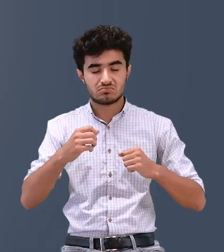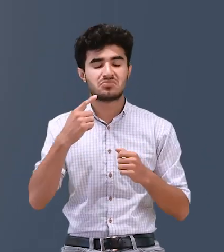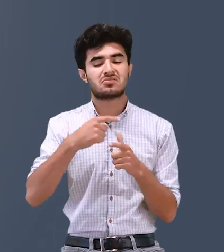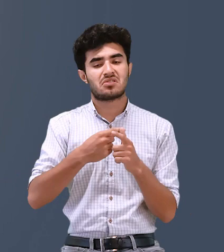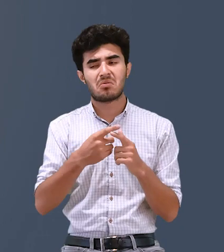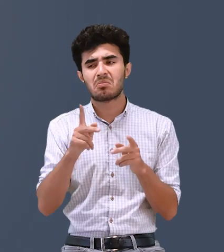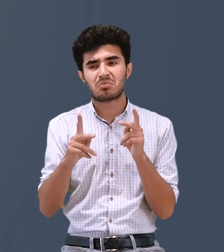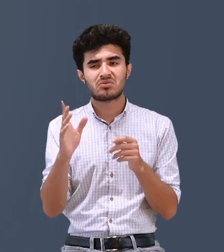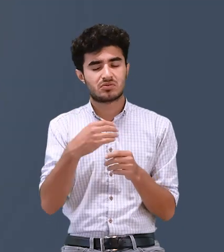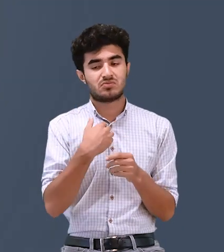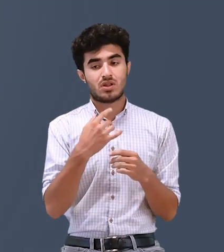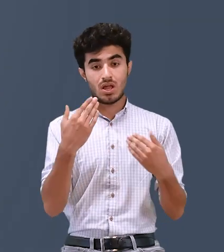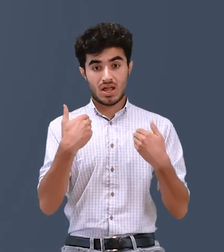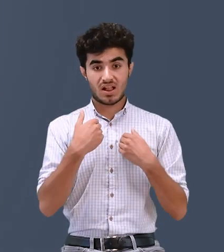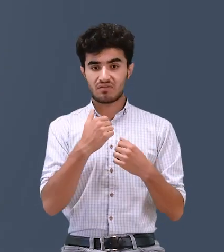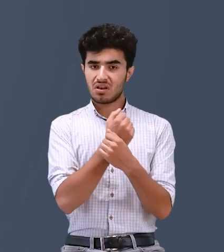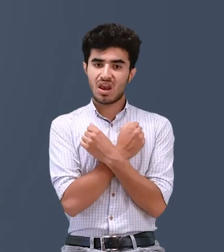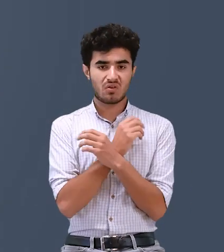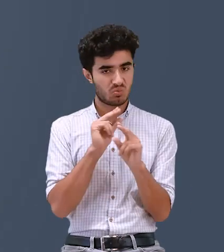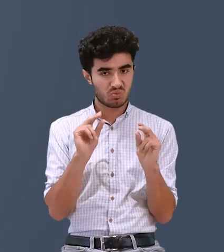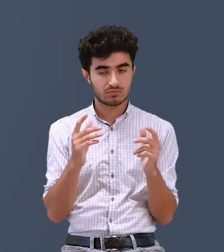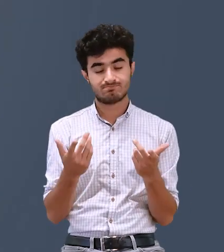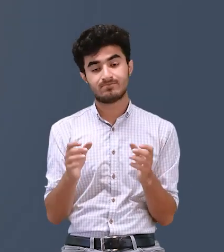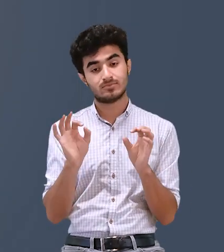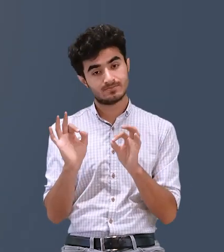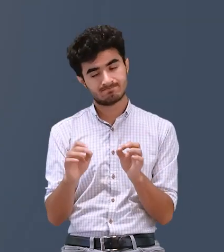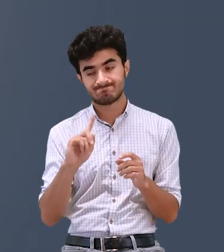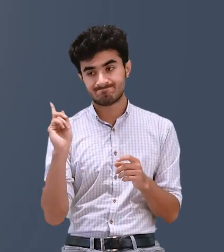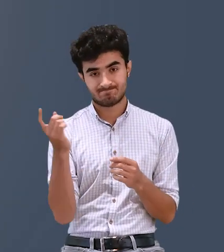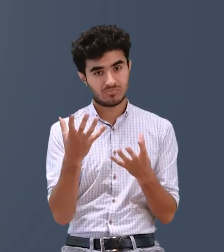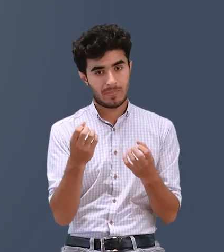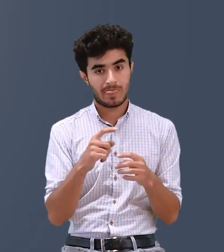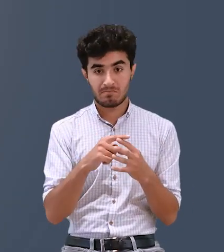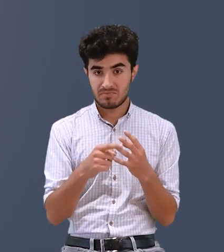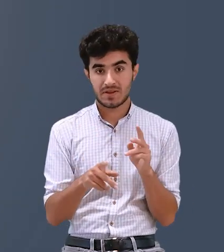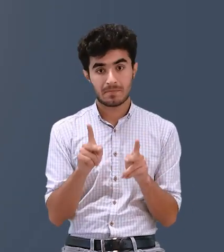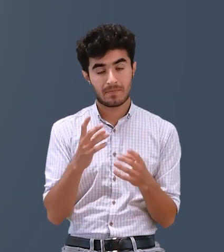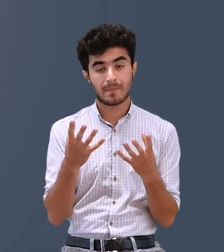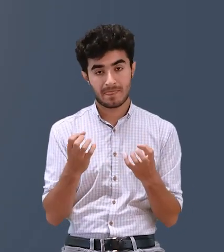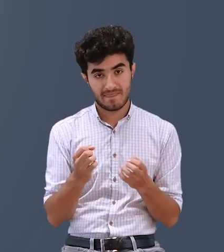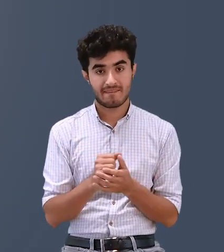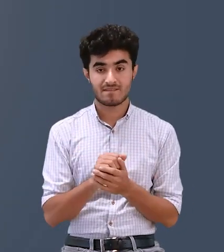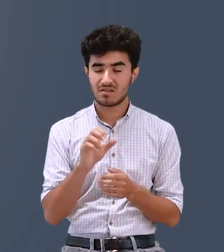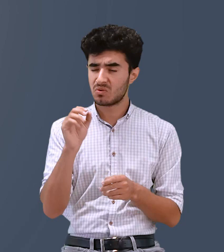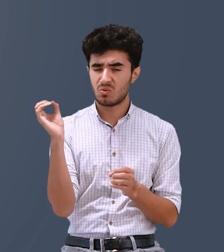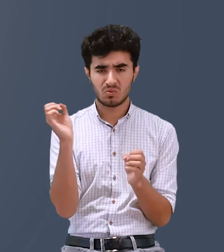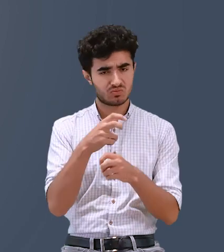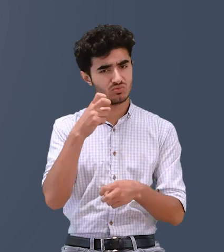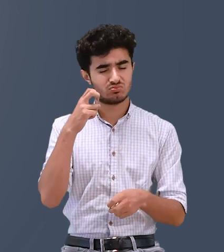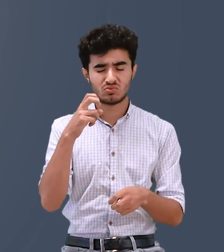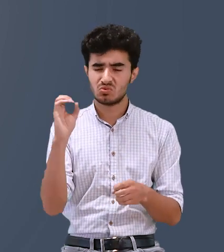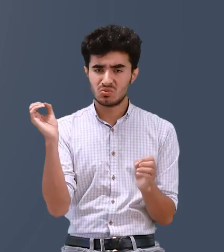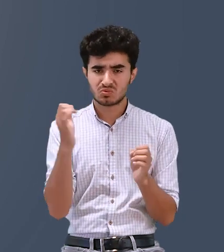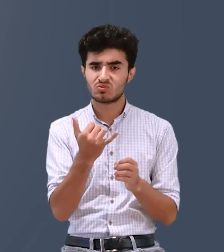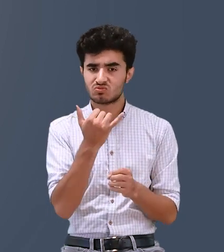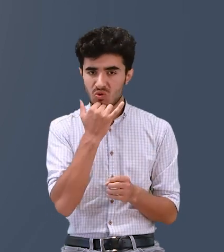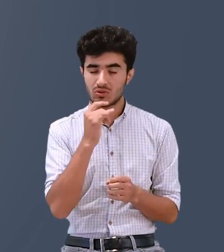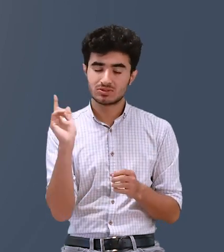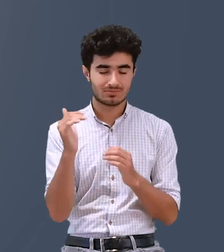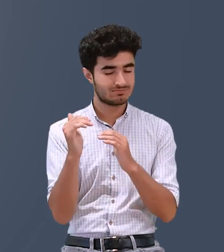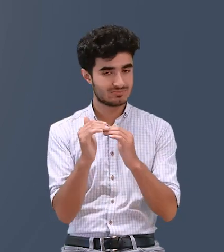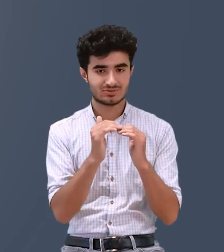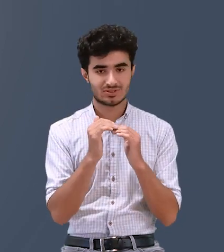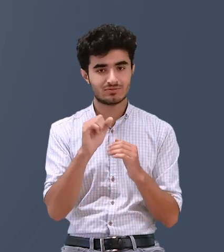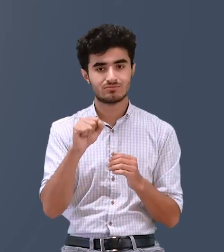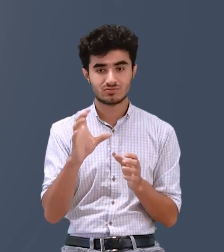skinny even. And so normalizing the fact that there is a certain amount of value we put on our bodies, and there's nothing